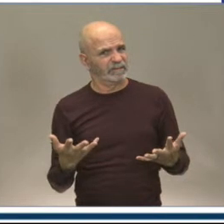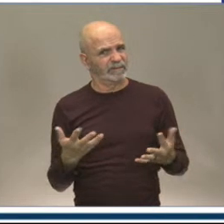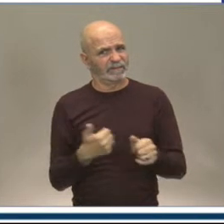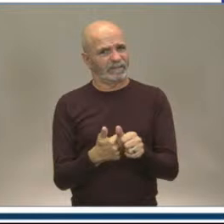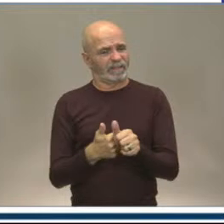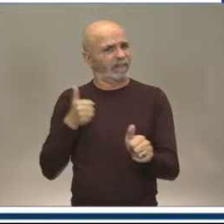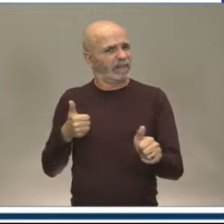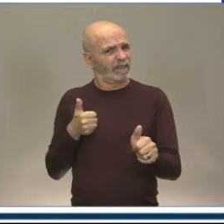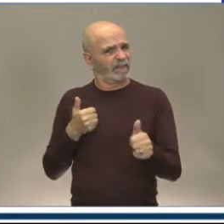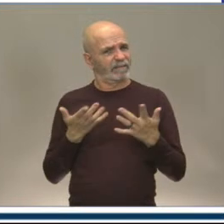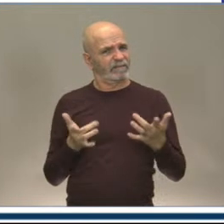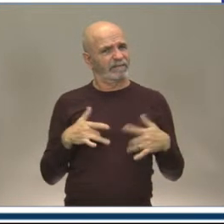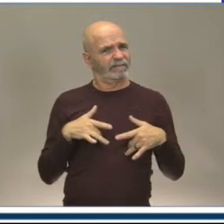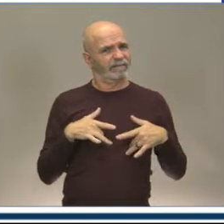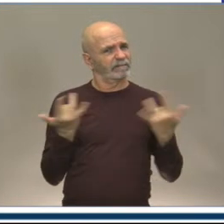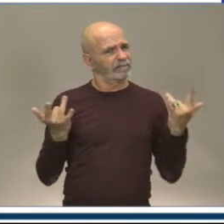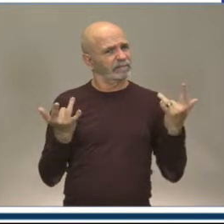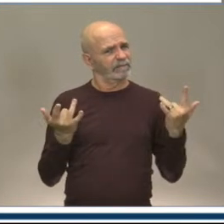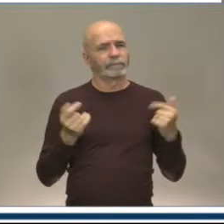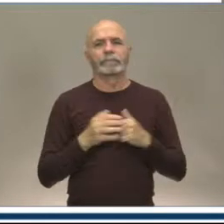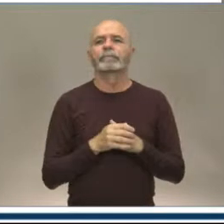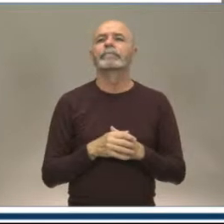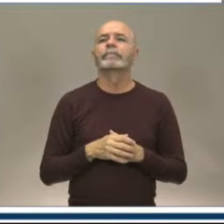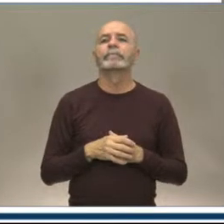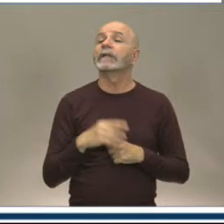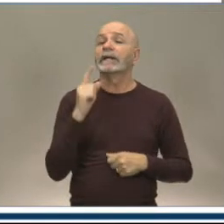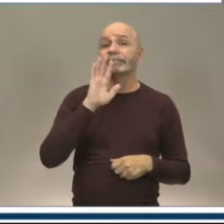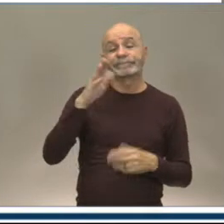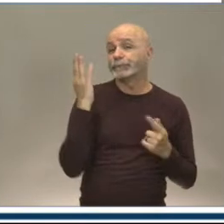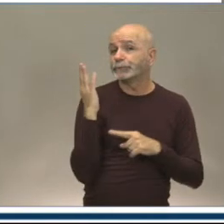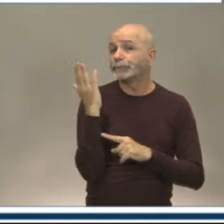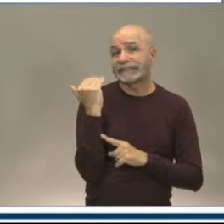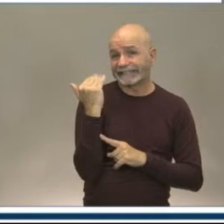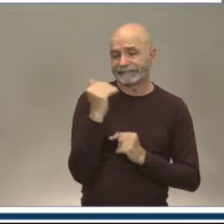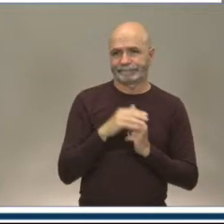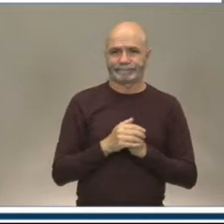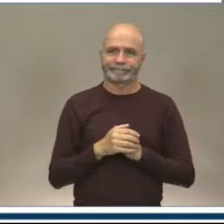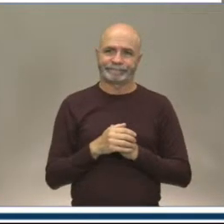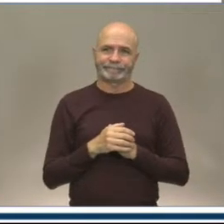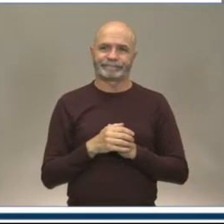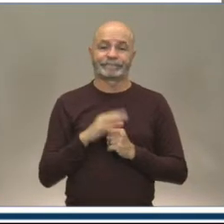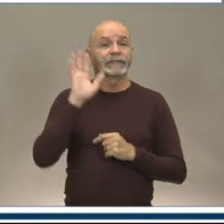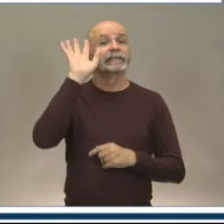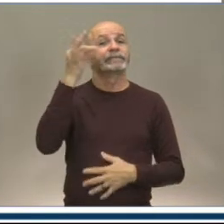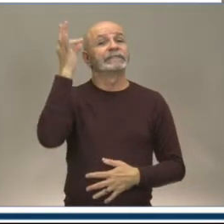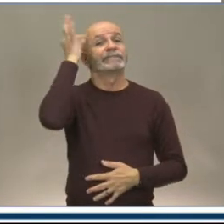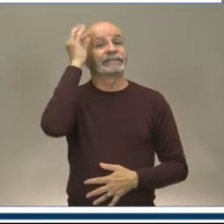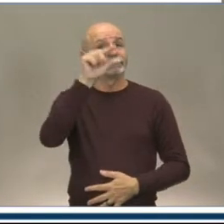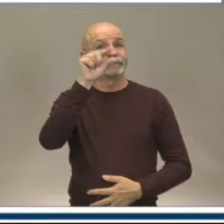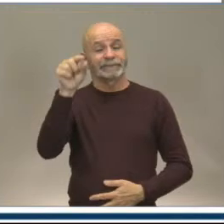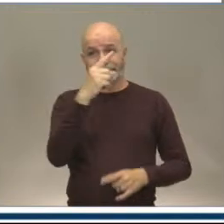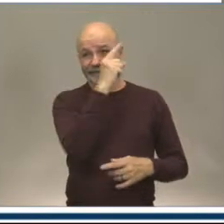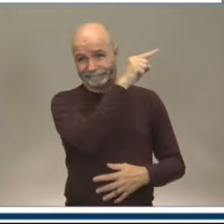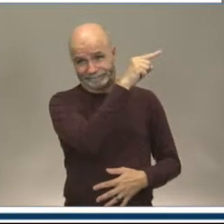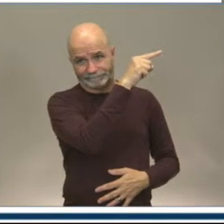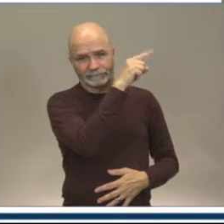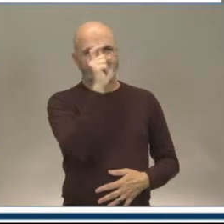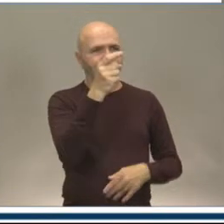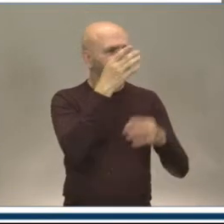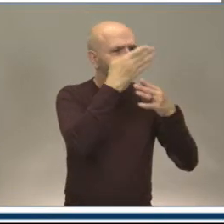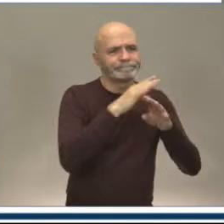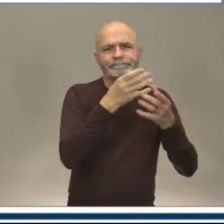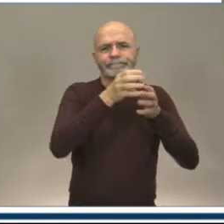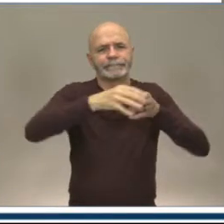perceived delay. The key for the delayed delivery is we're asking at the federal level to, as I said, break down the